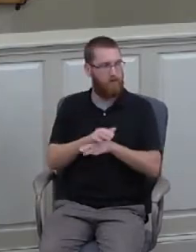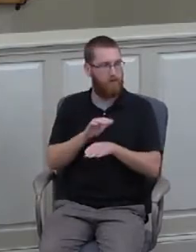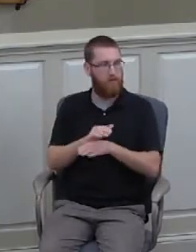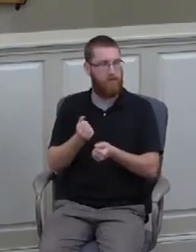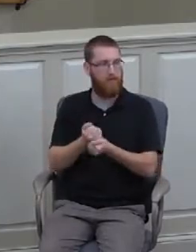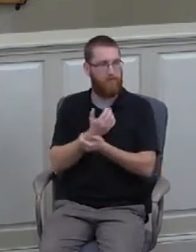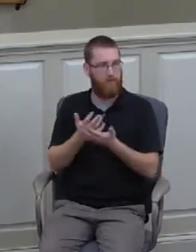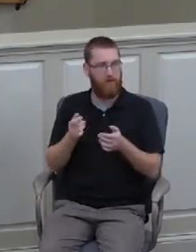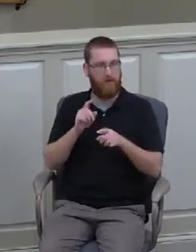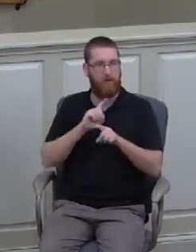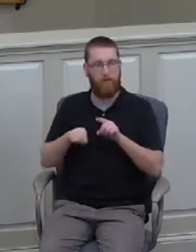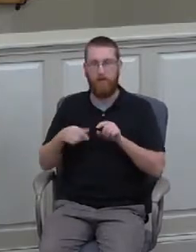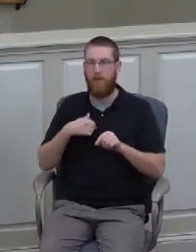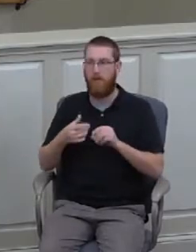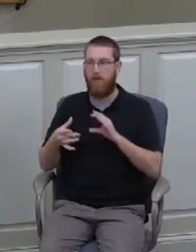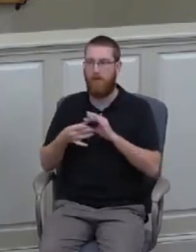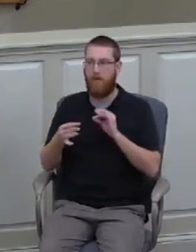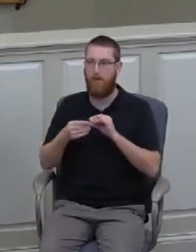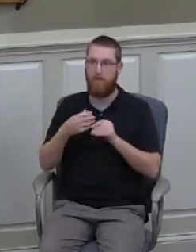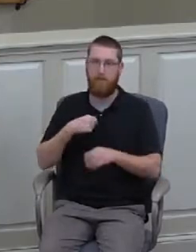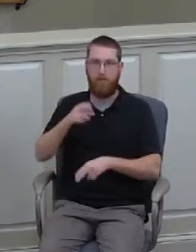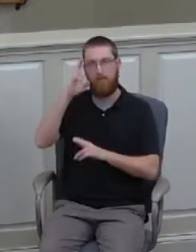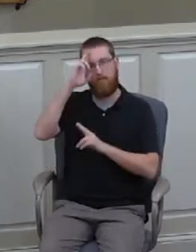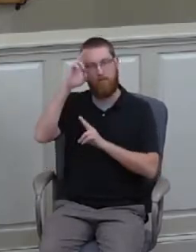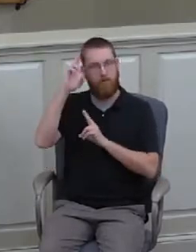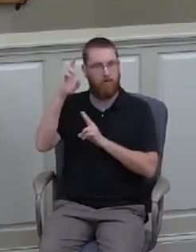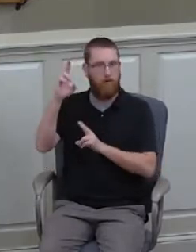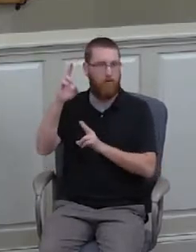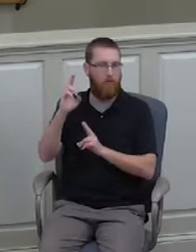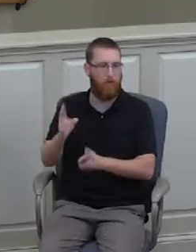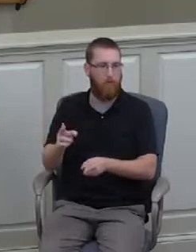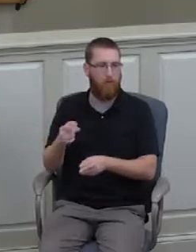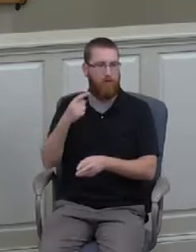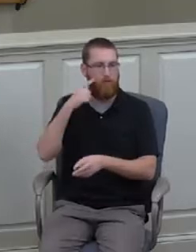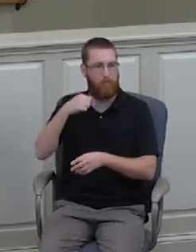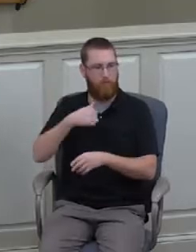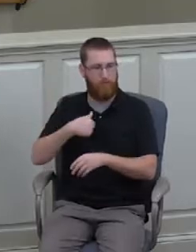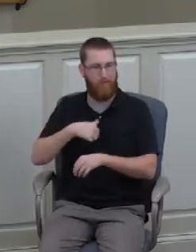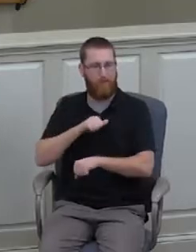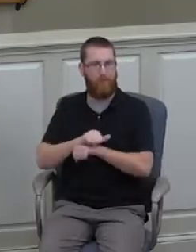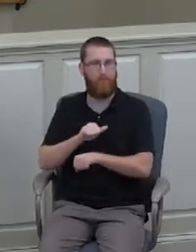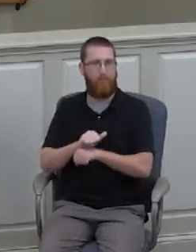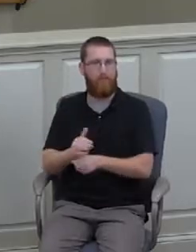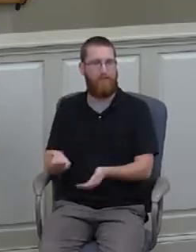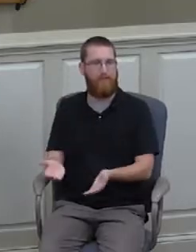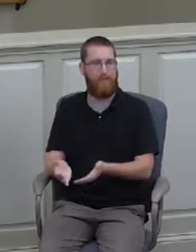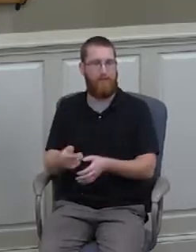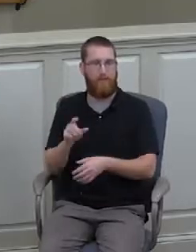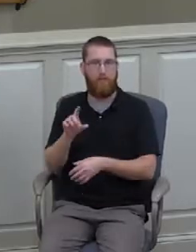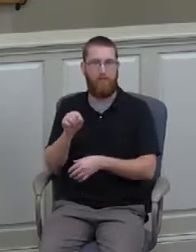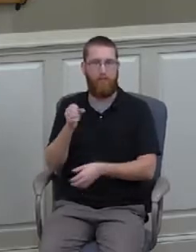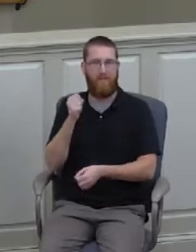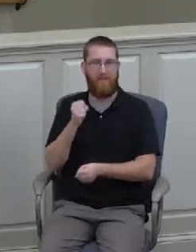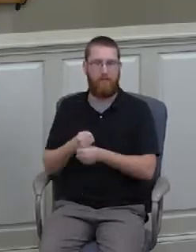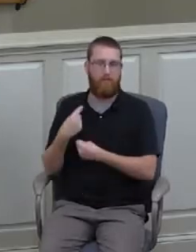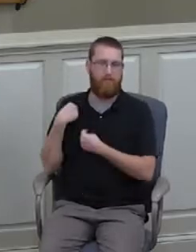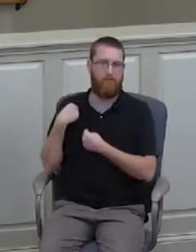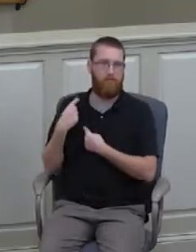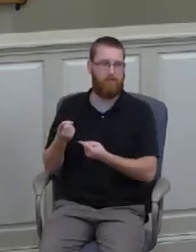like I said, I just want to say it was an honor to do what I did for the 20 years I did it in. So thank